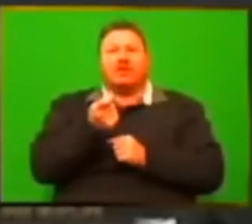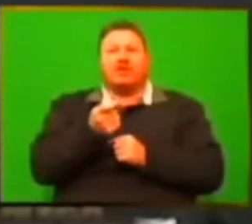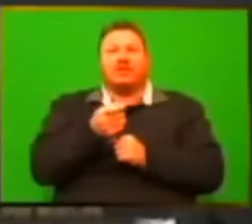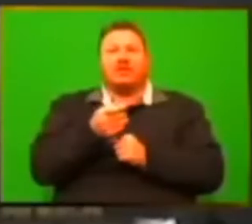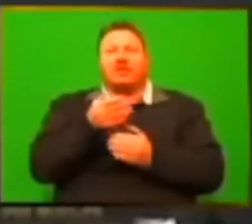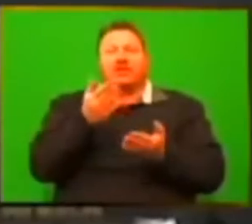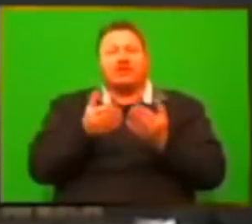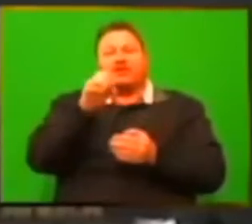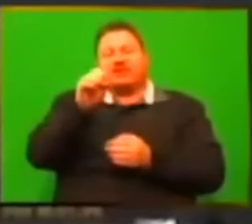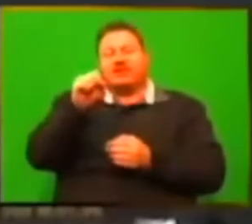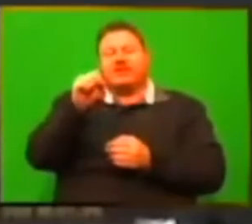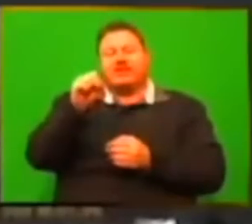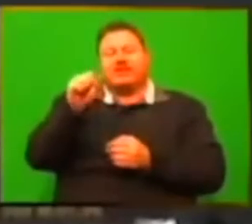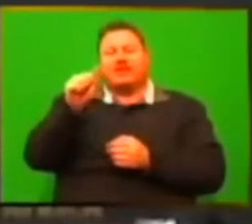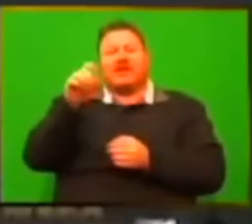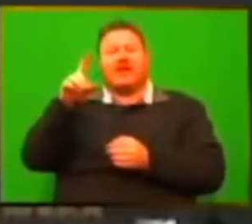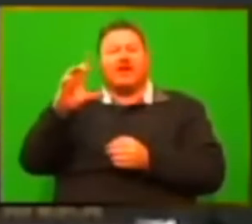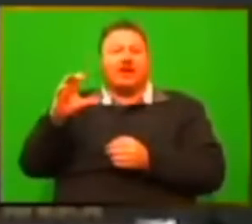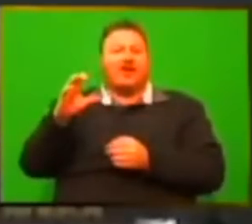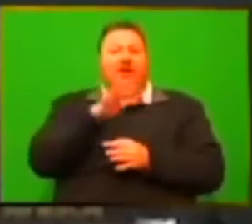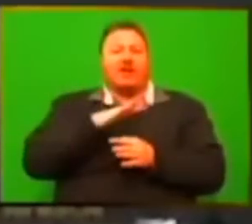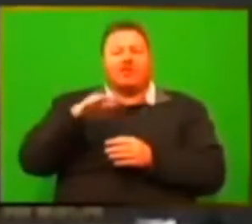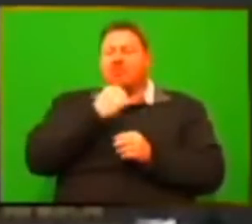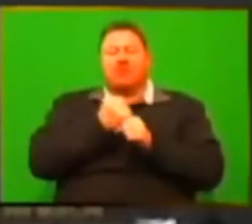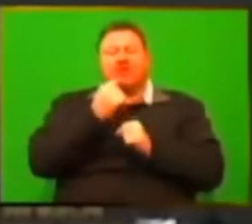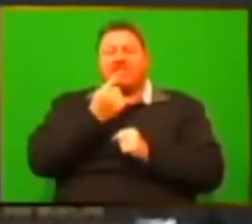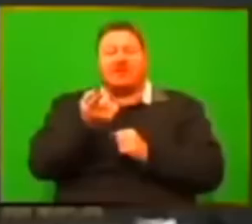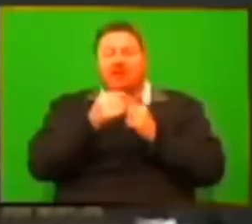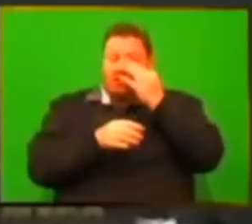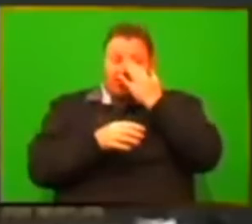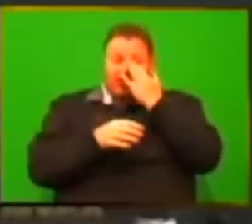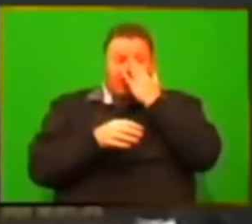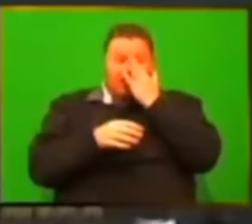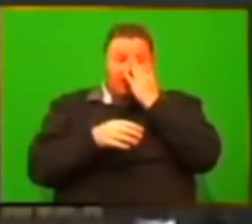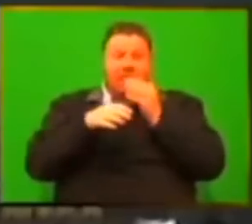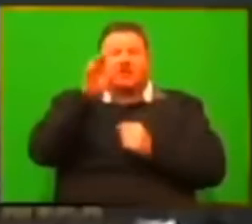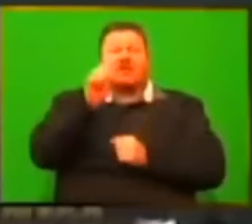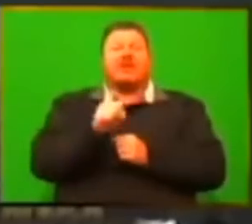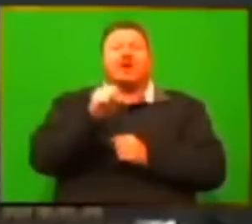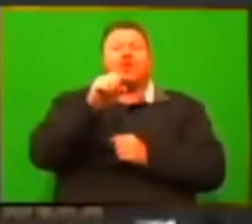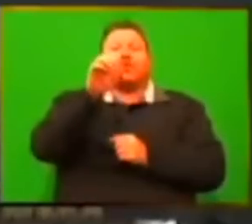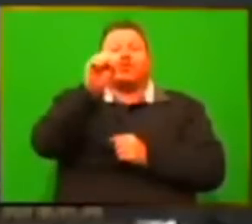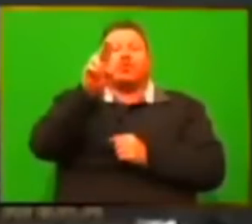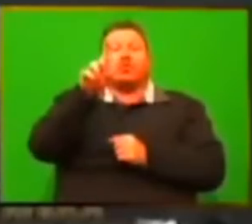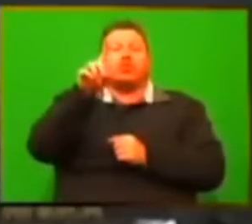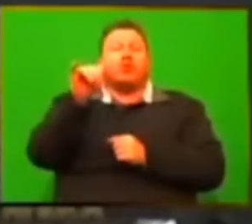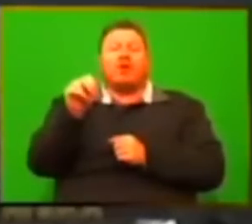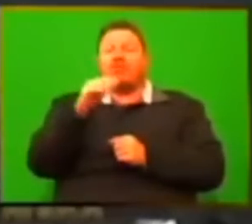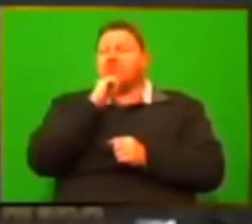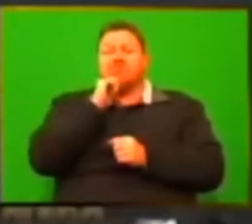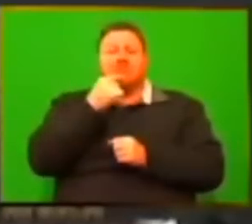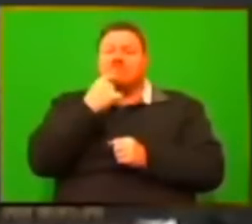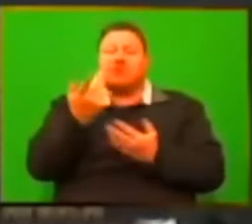entire SADC region, and you never said anything about that. There is loss of life in South Sudan, but you had nothing to say